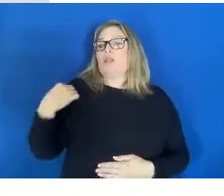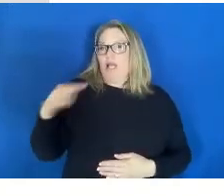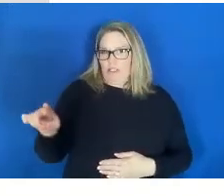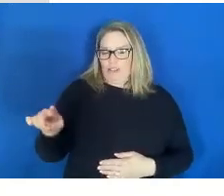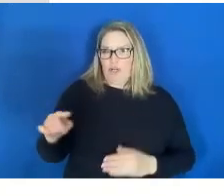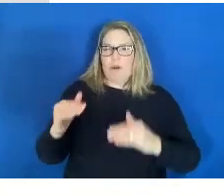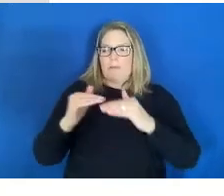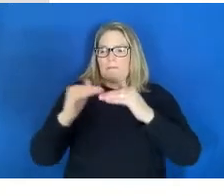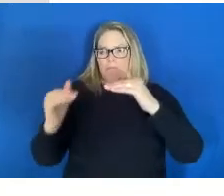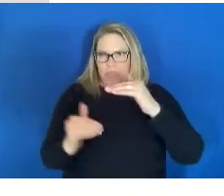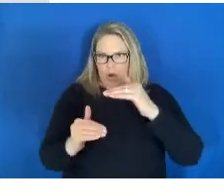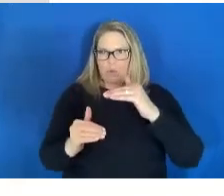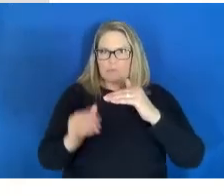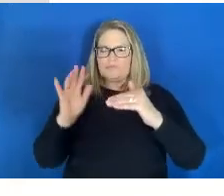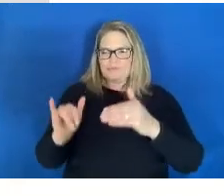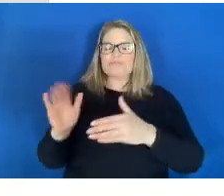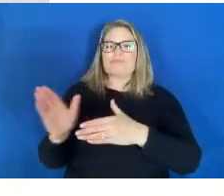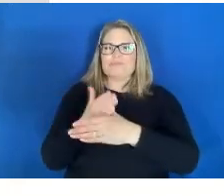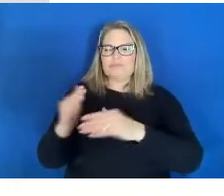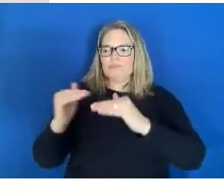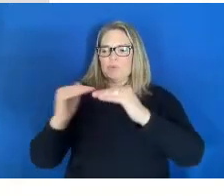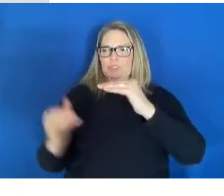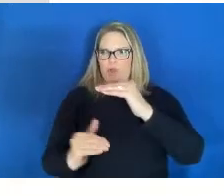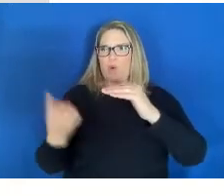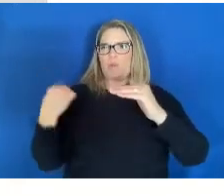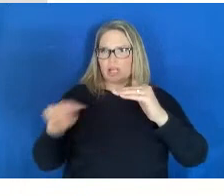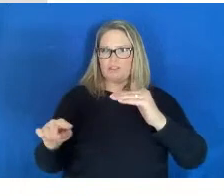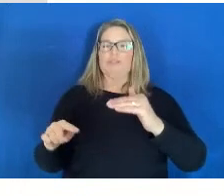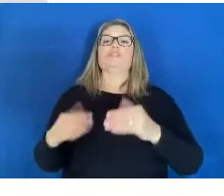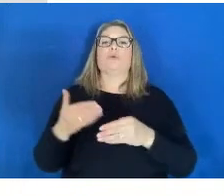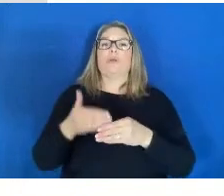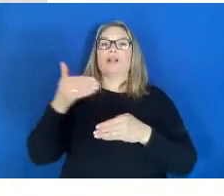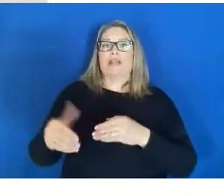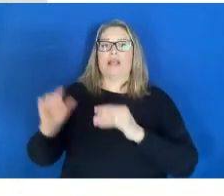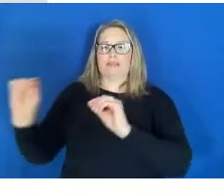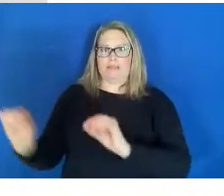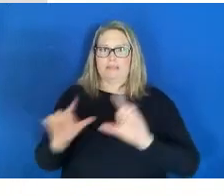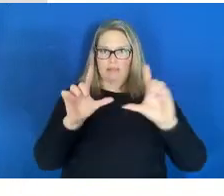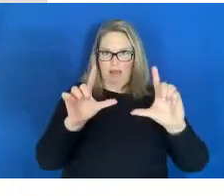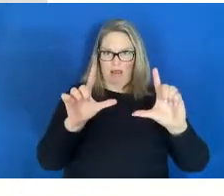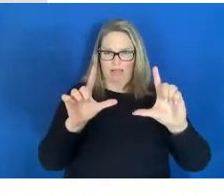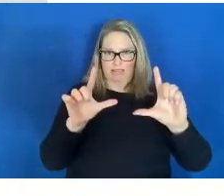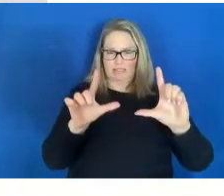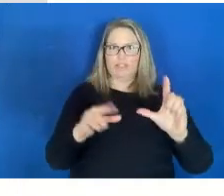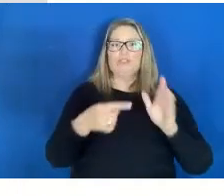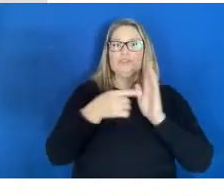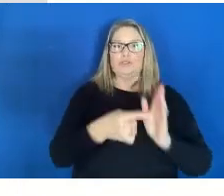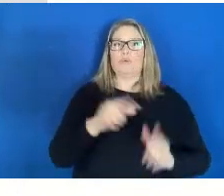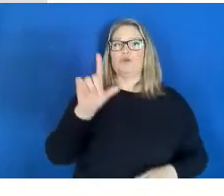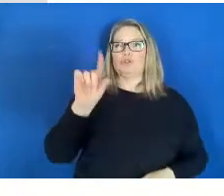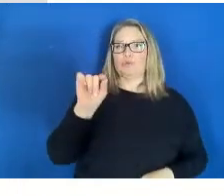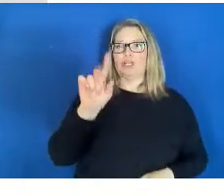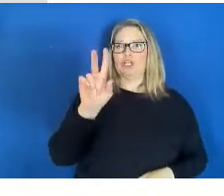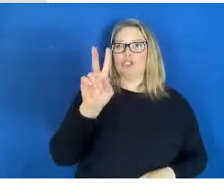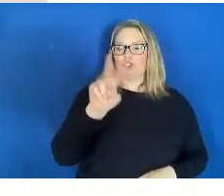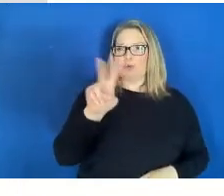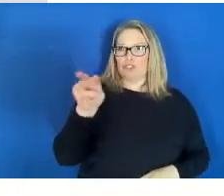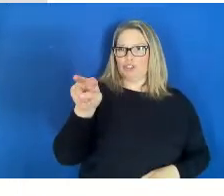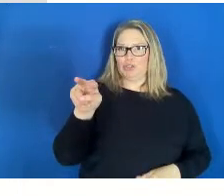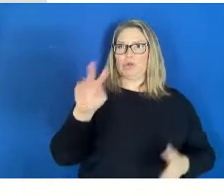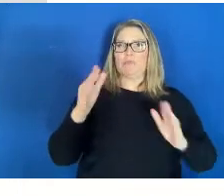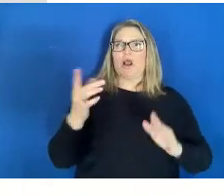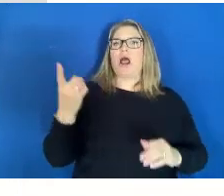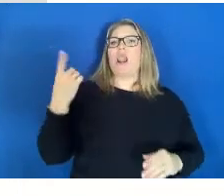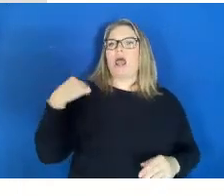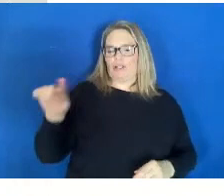the long-term average. So next slide, please, shows the 2022 snow water equivalent in percent